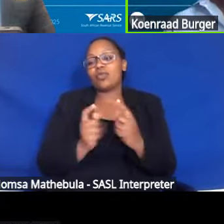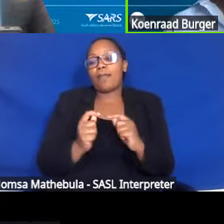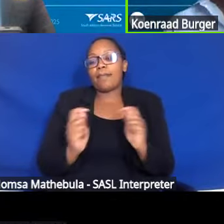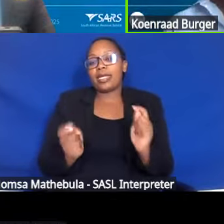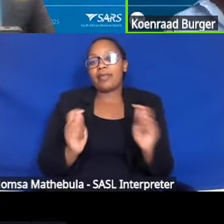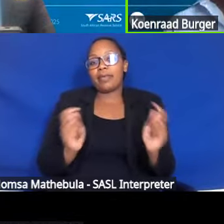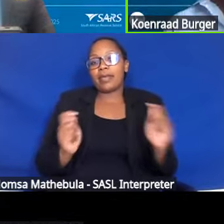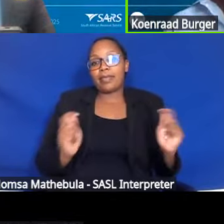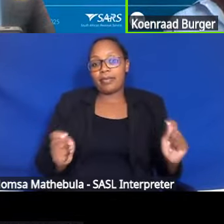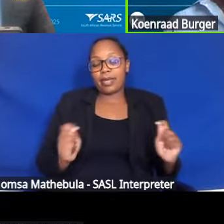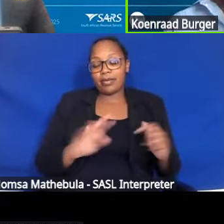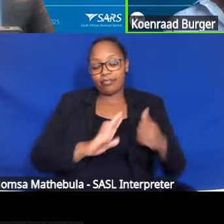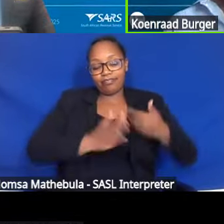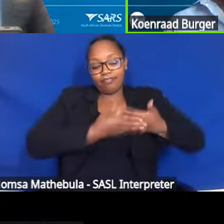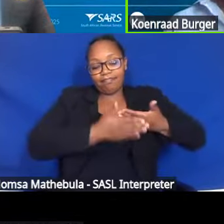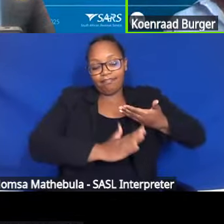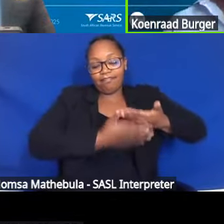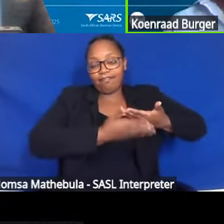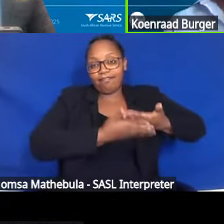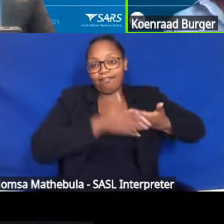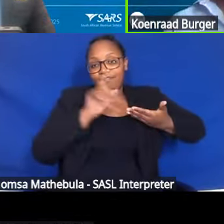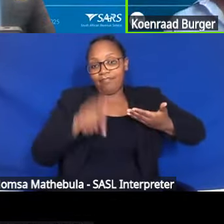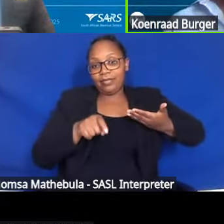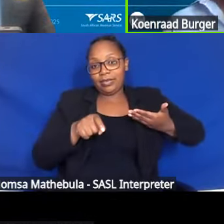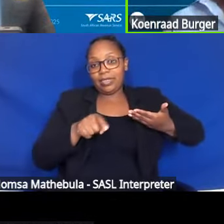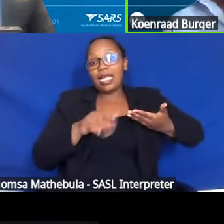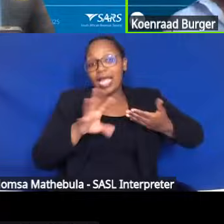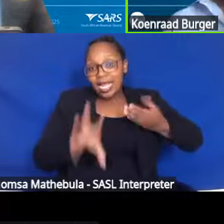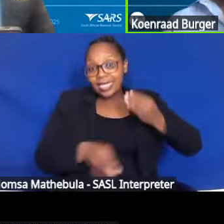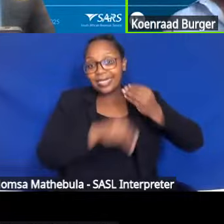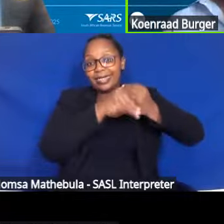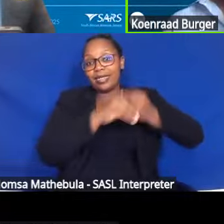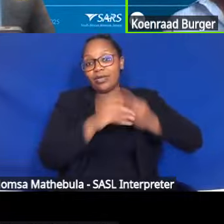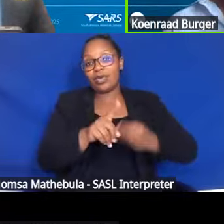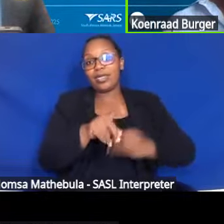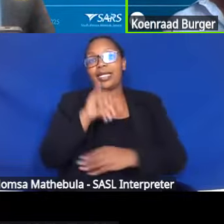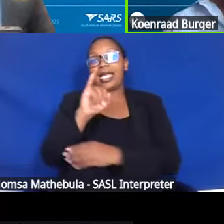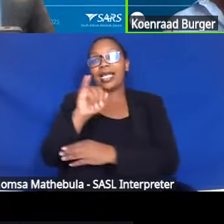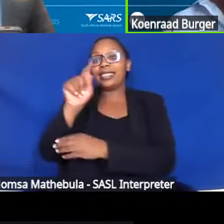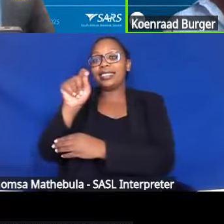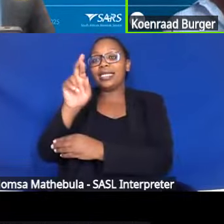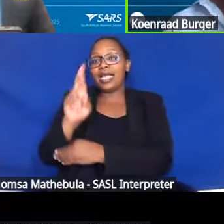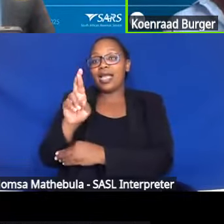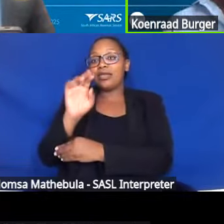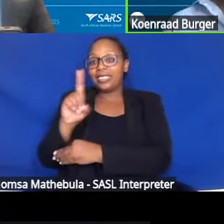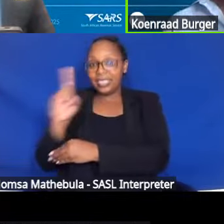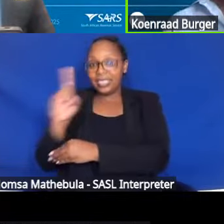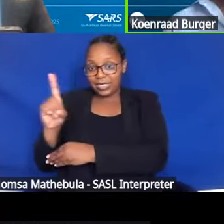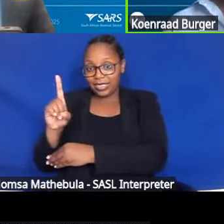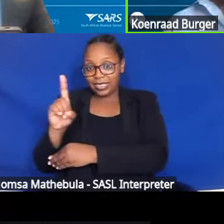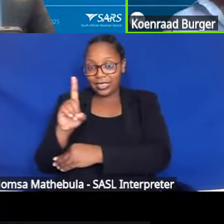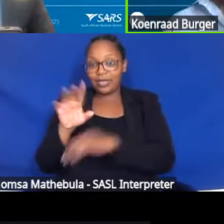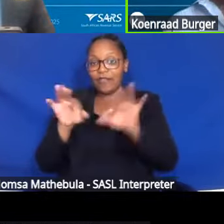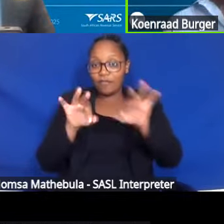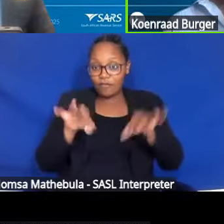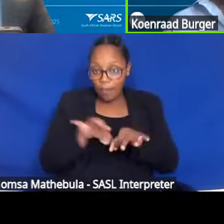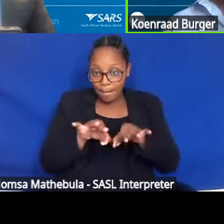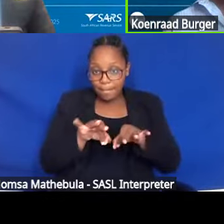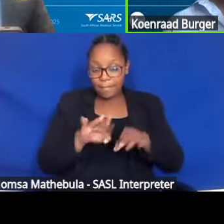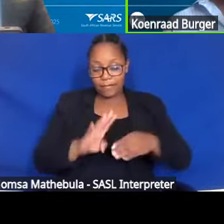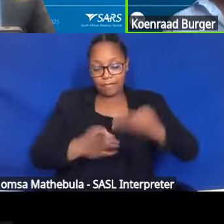ITRDD. The ITRDD then serves to show that